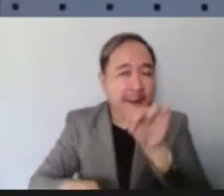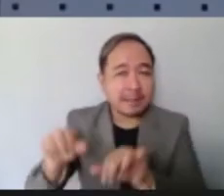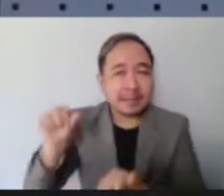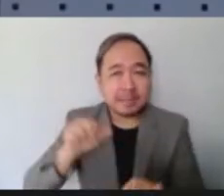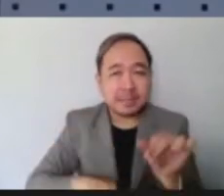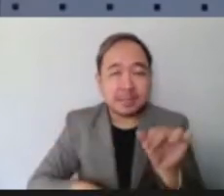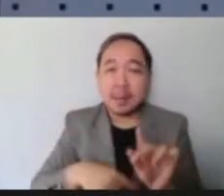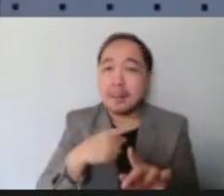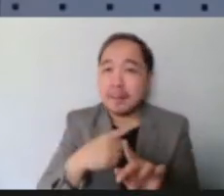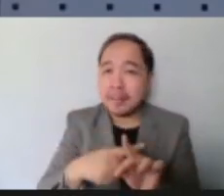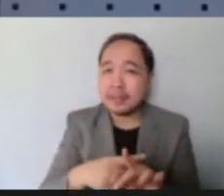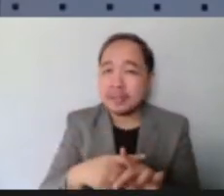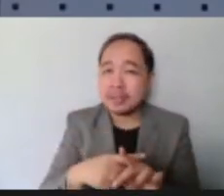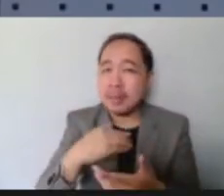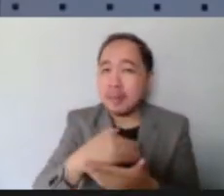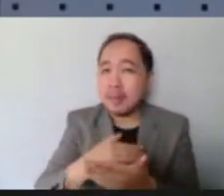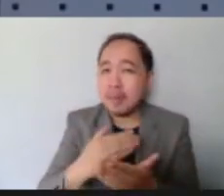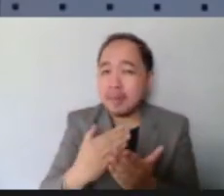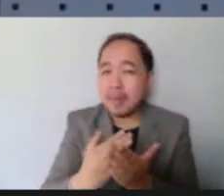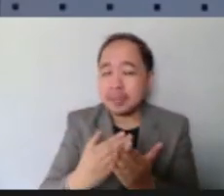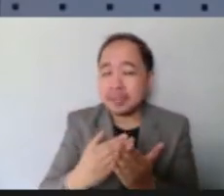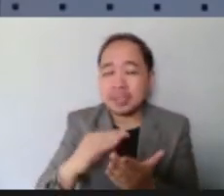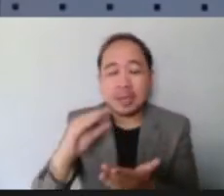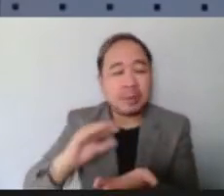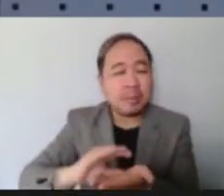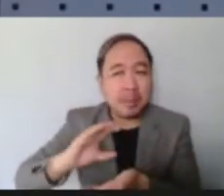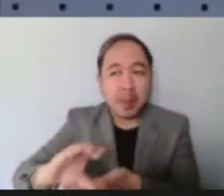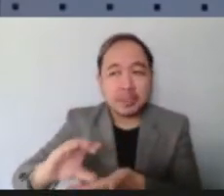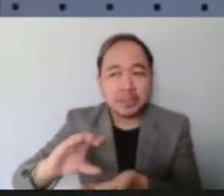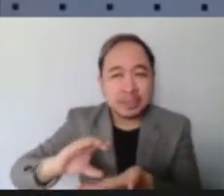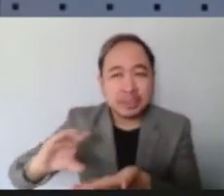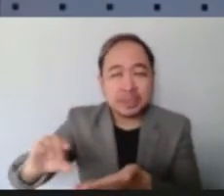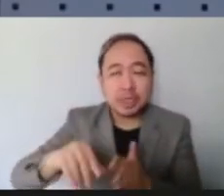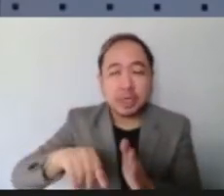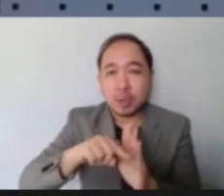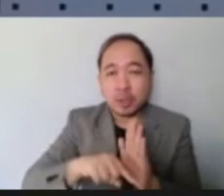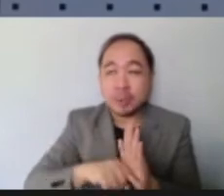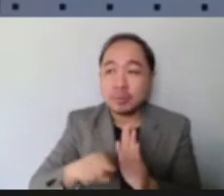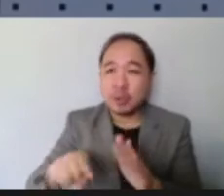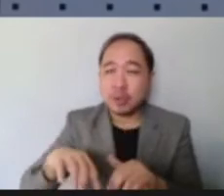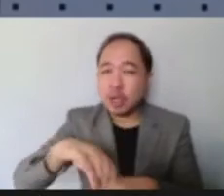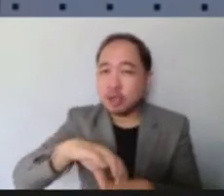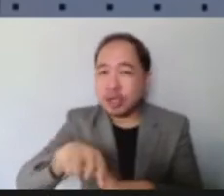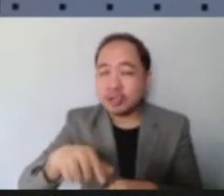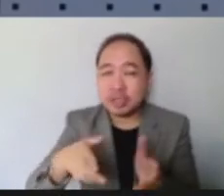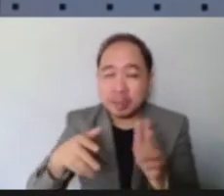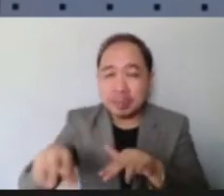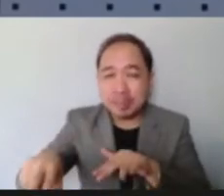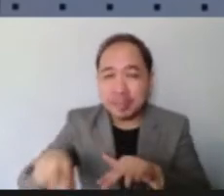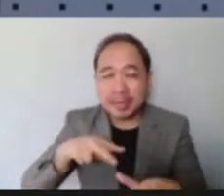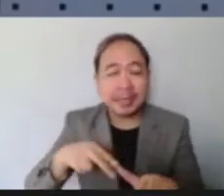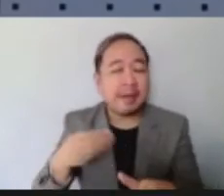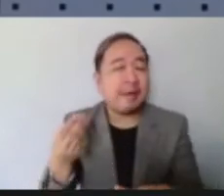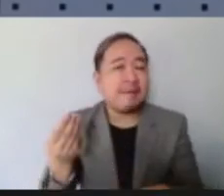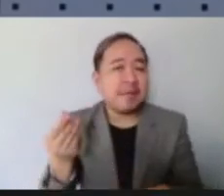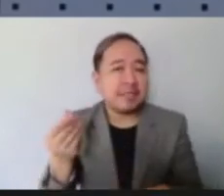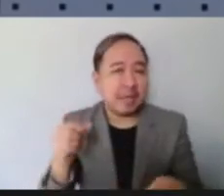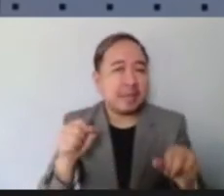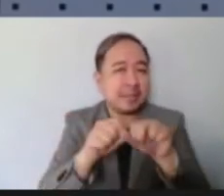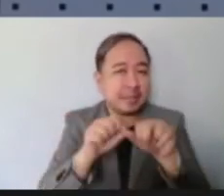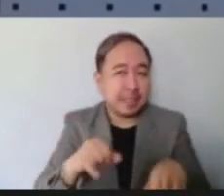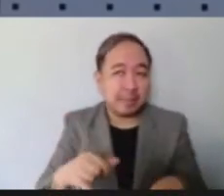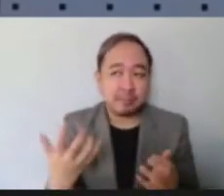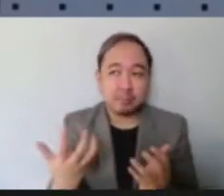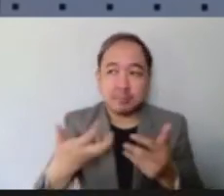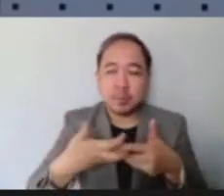responsive budgeting program so that our national planning and fiscal system are better aligned to a carbon neutral